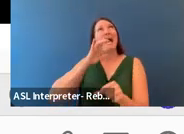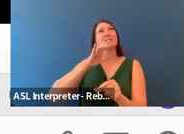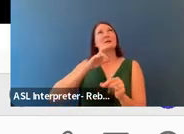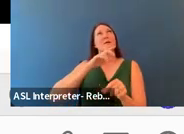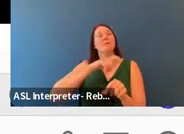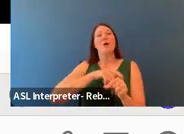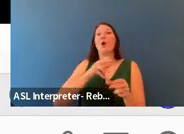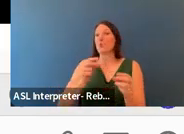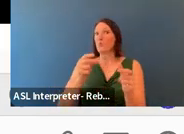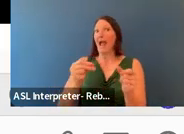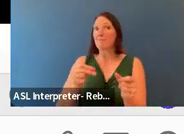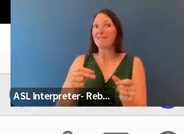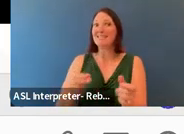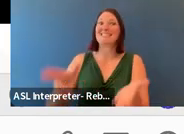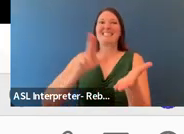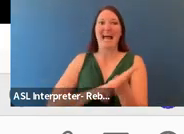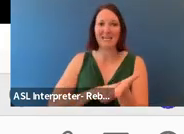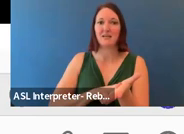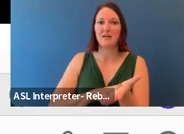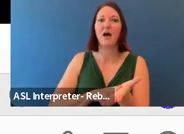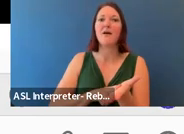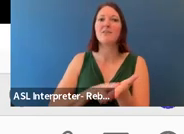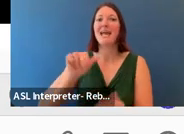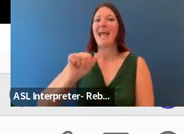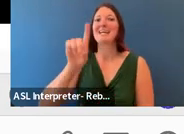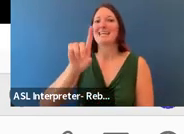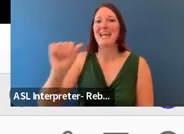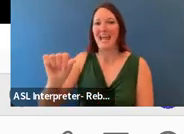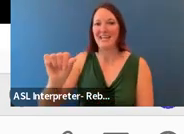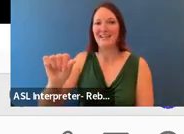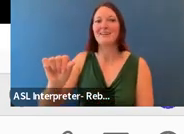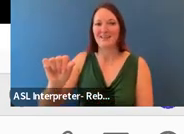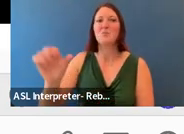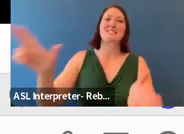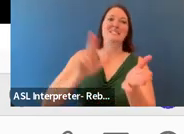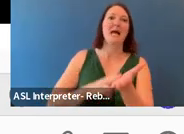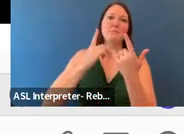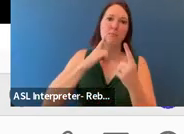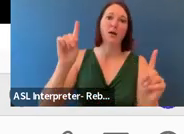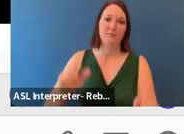signing of the Americans with Disabilities Act. Next slide, please.